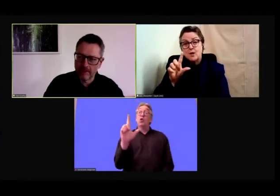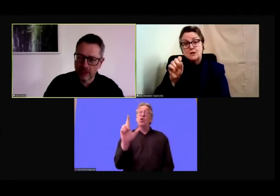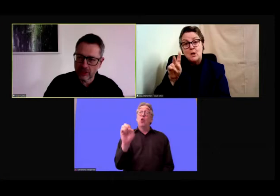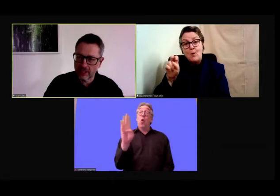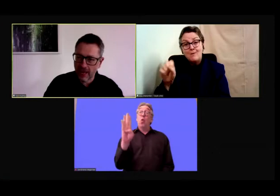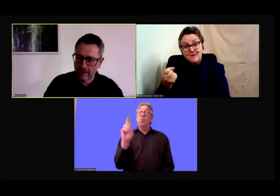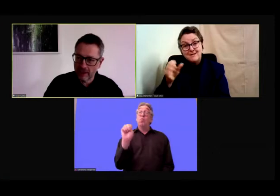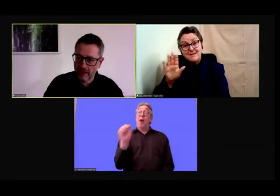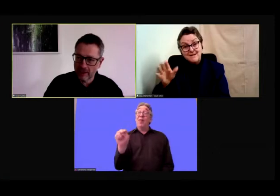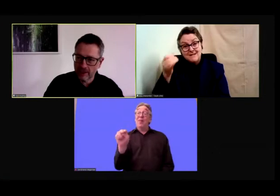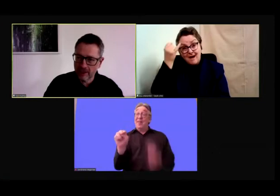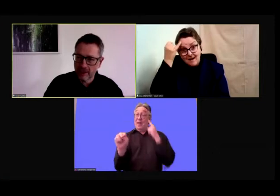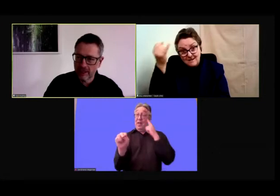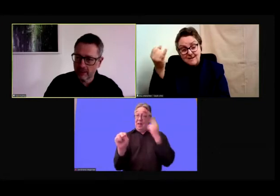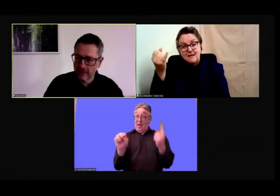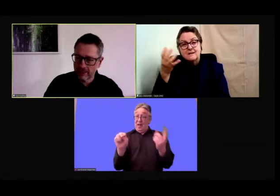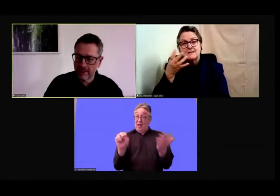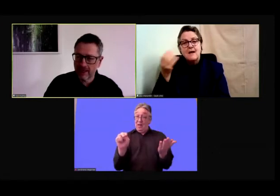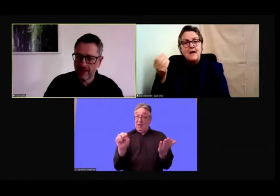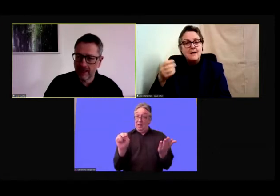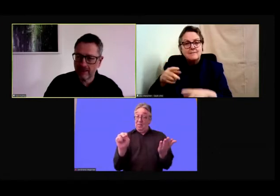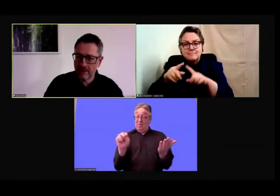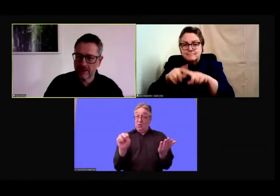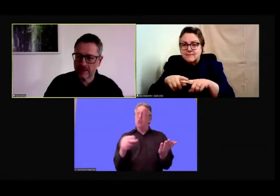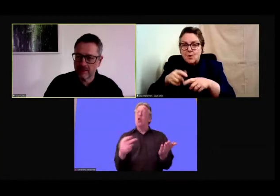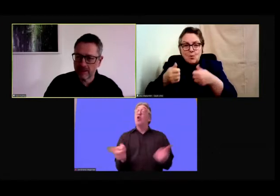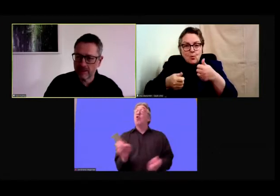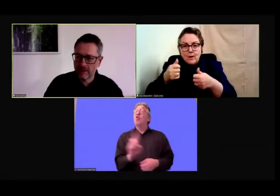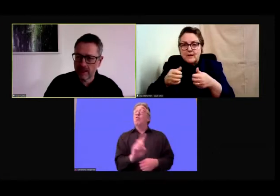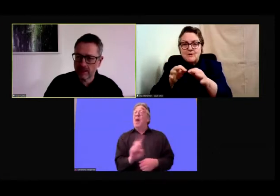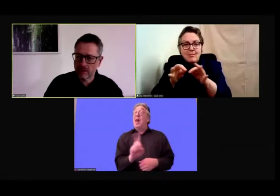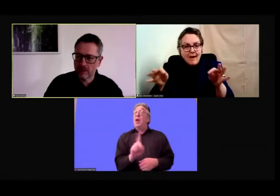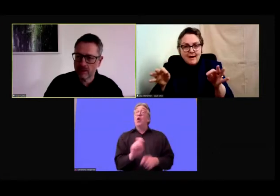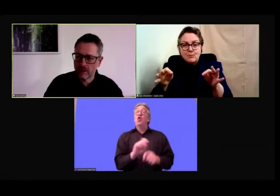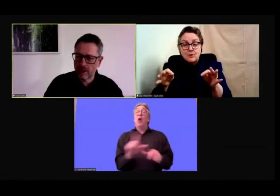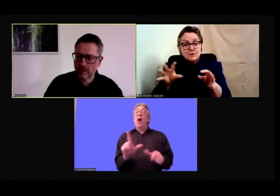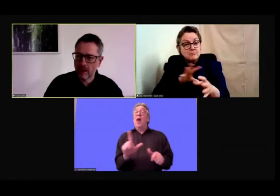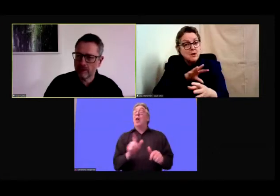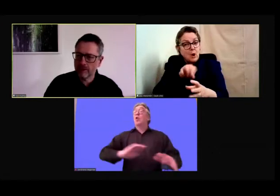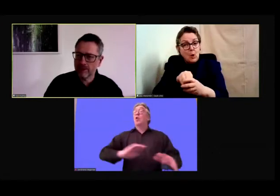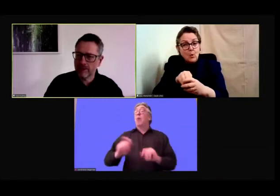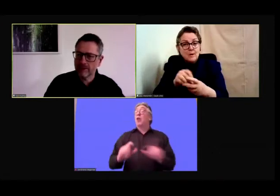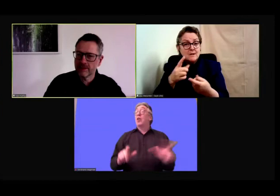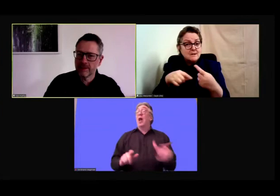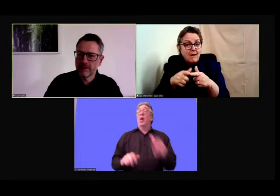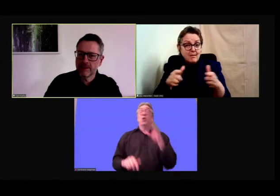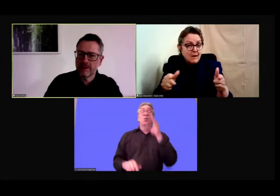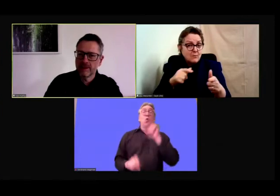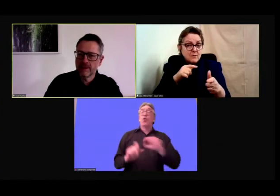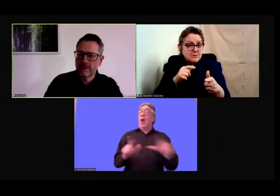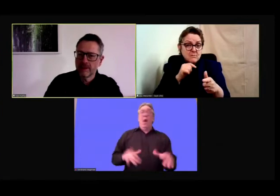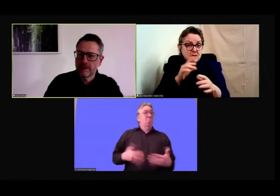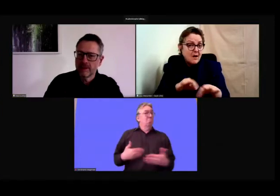or less which language, including sign language, doesn't matter so much? Or how do you see